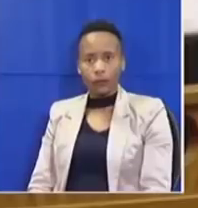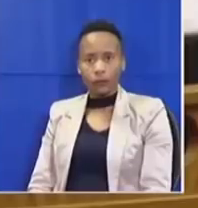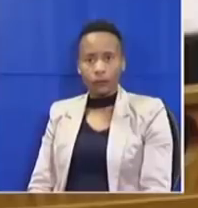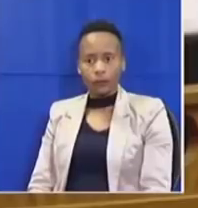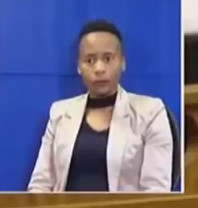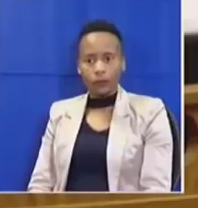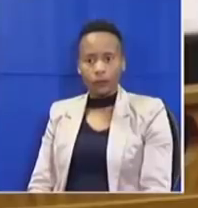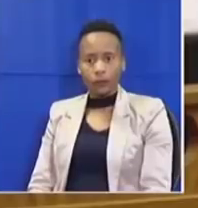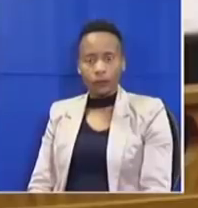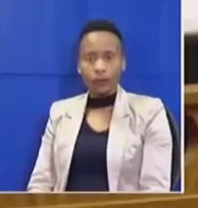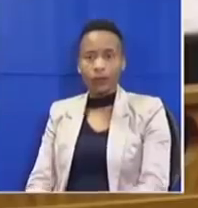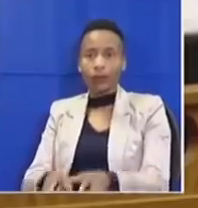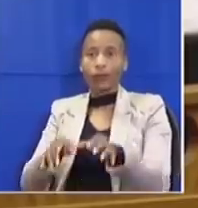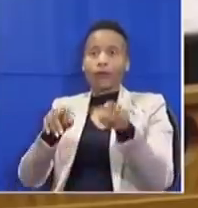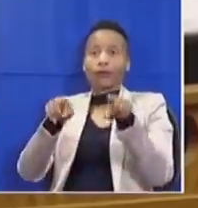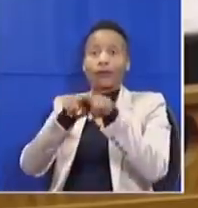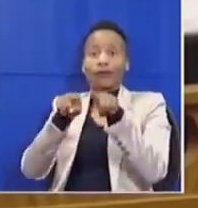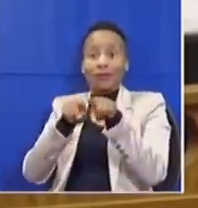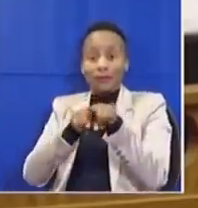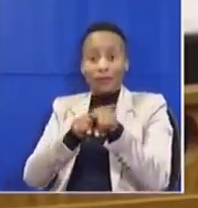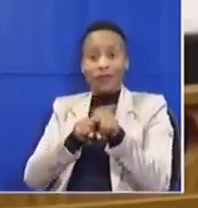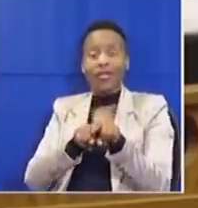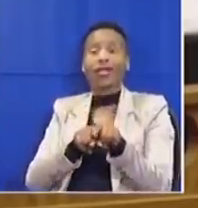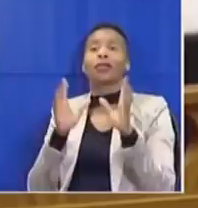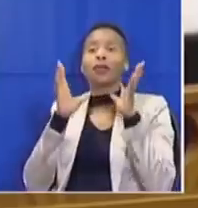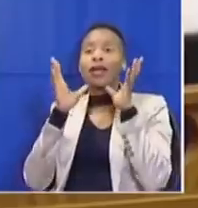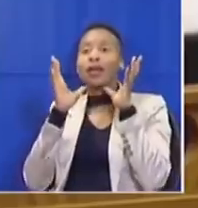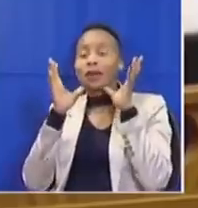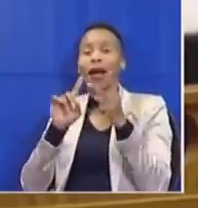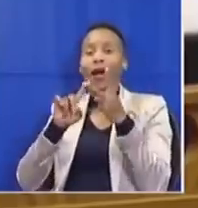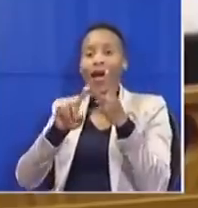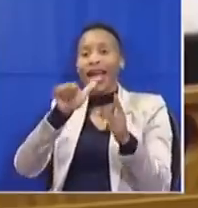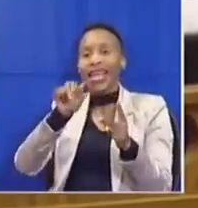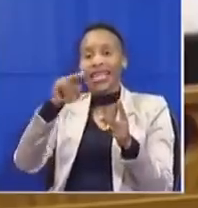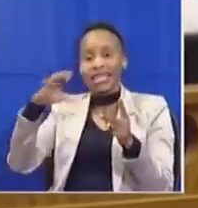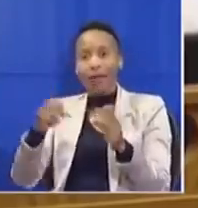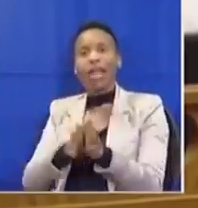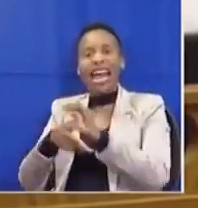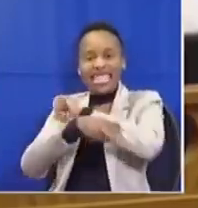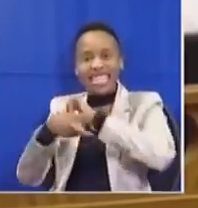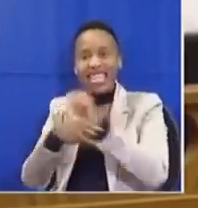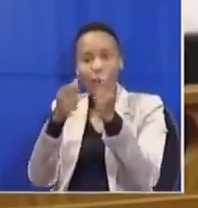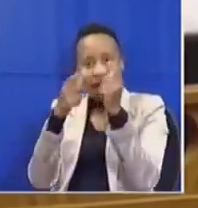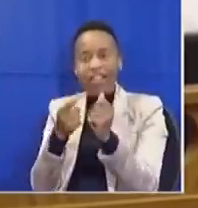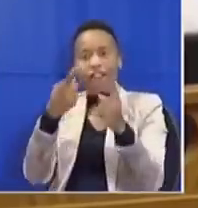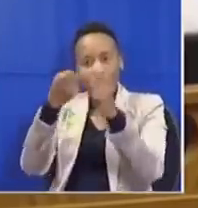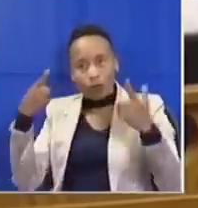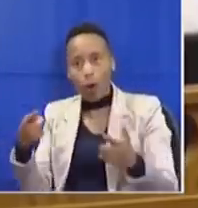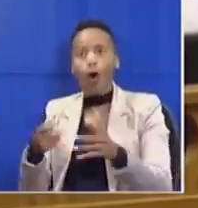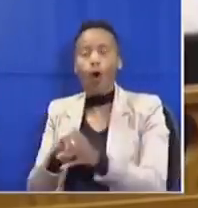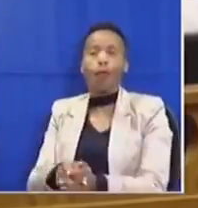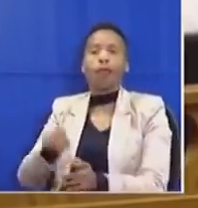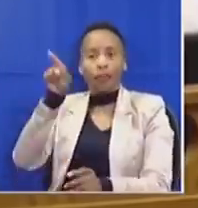like Julius Malema and comrades in the ANC that are stealing the money. Point of from order. Honourable